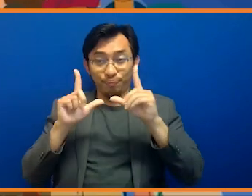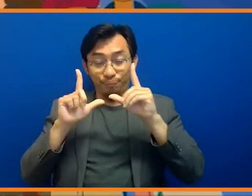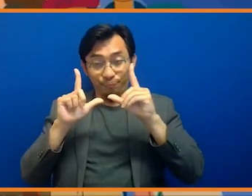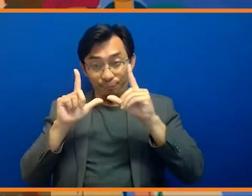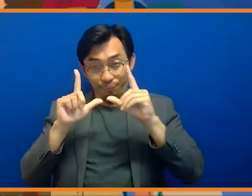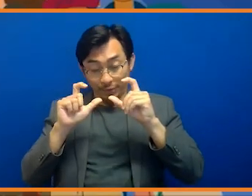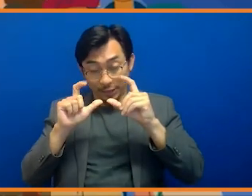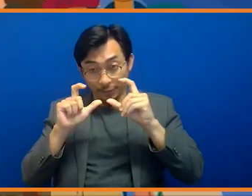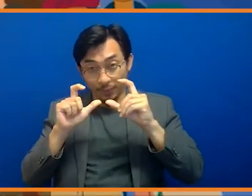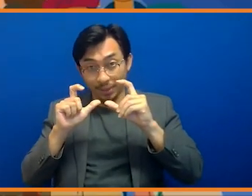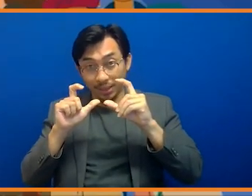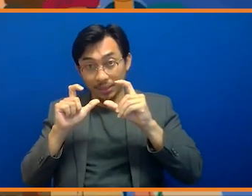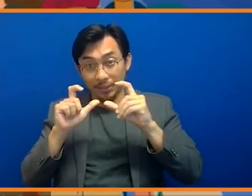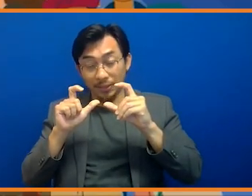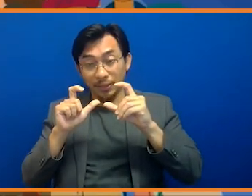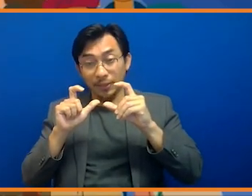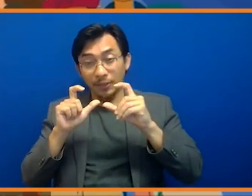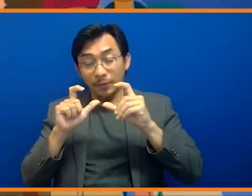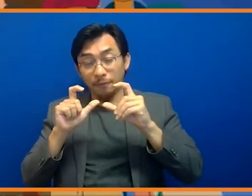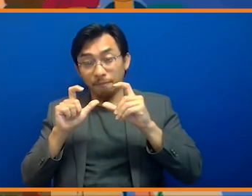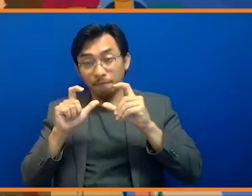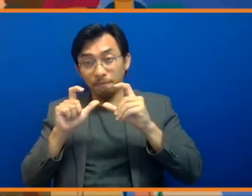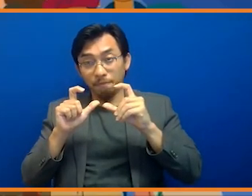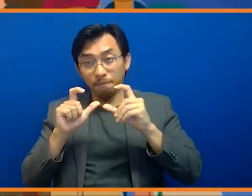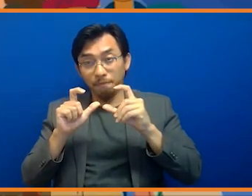find the picture showing,